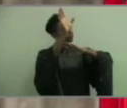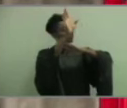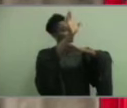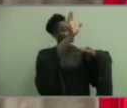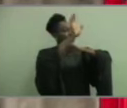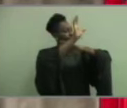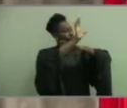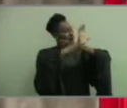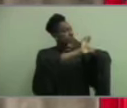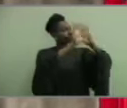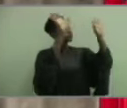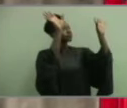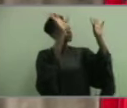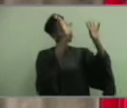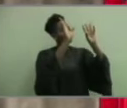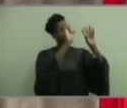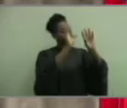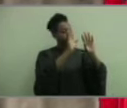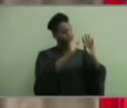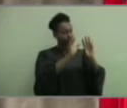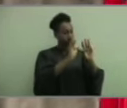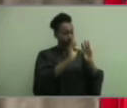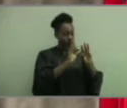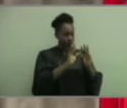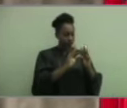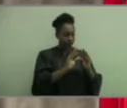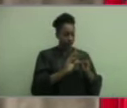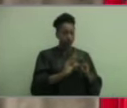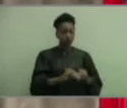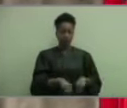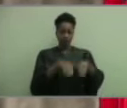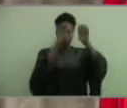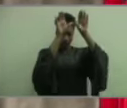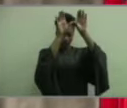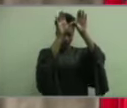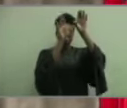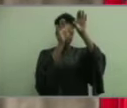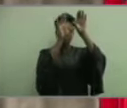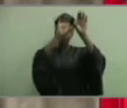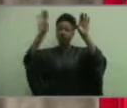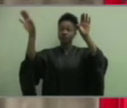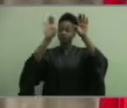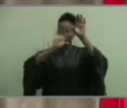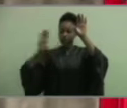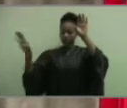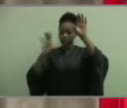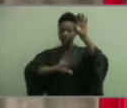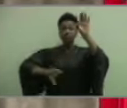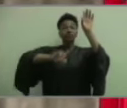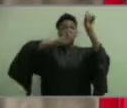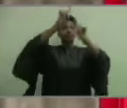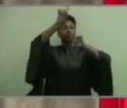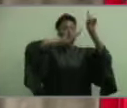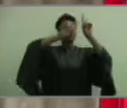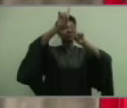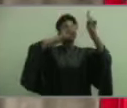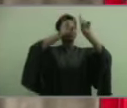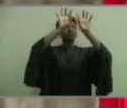last gleaming whose broad stripes and bright stars